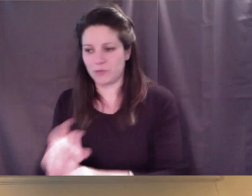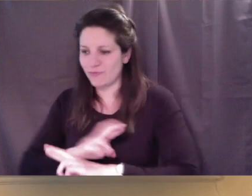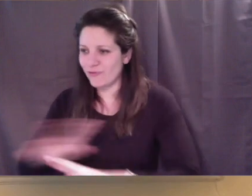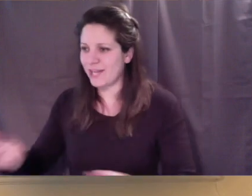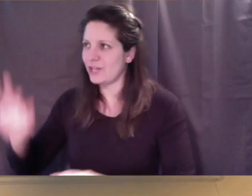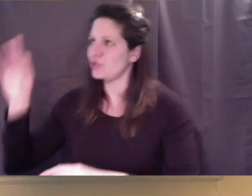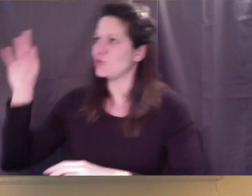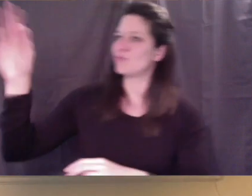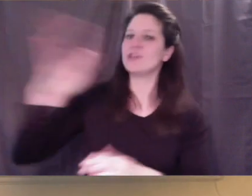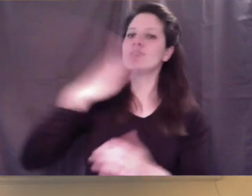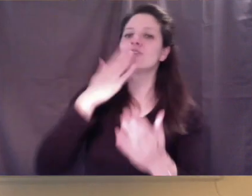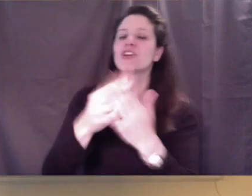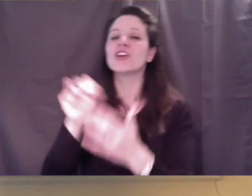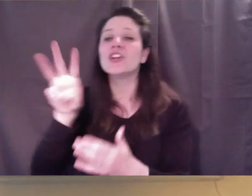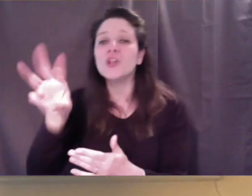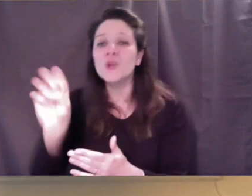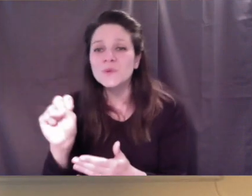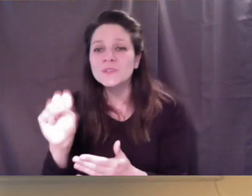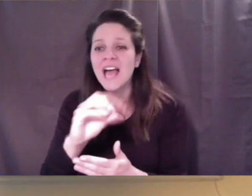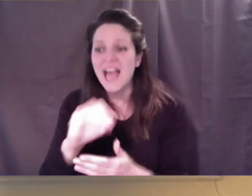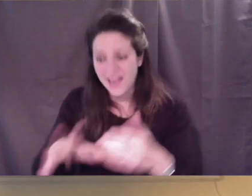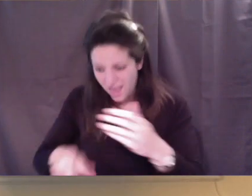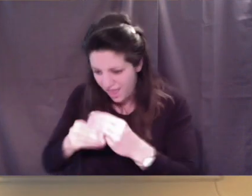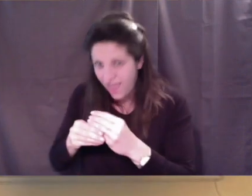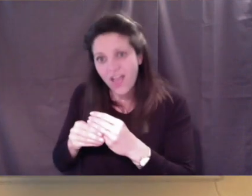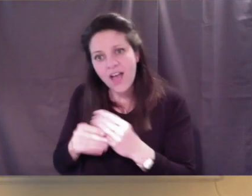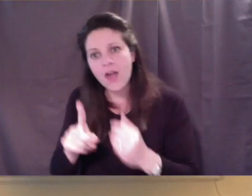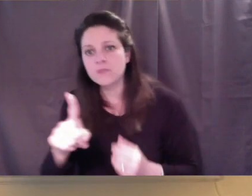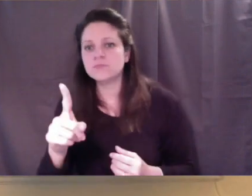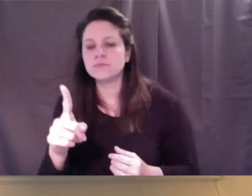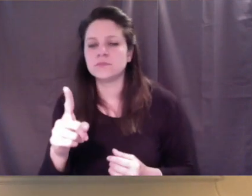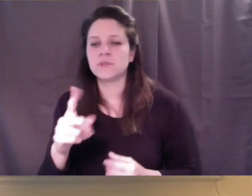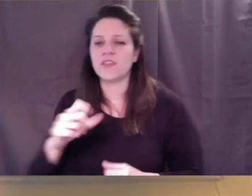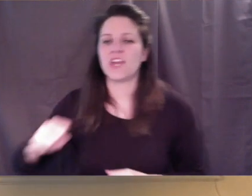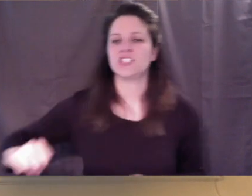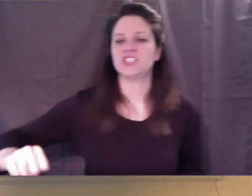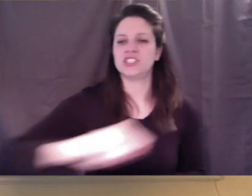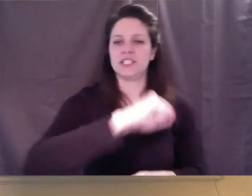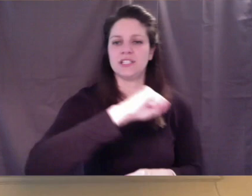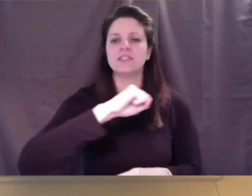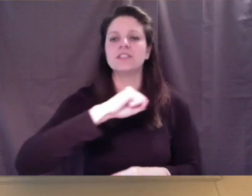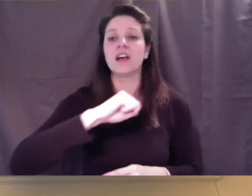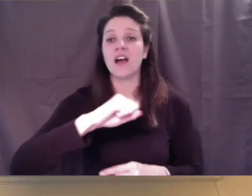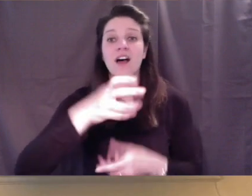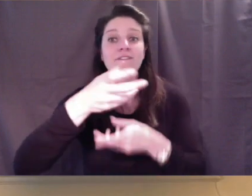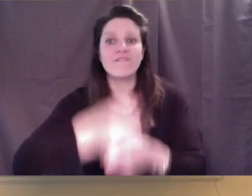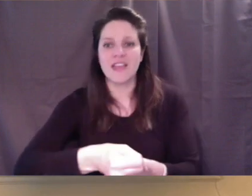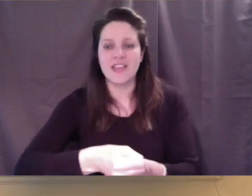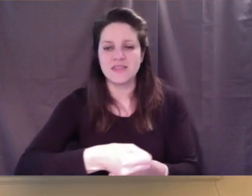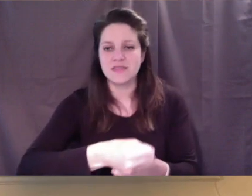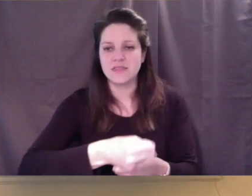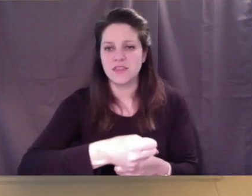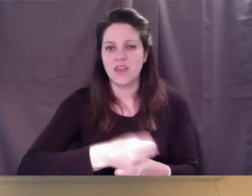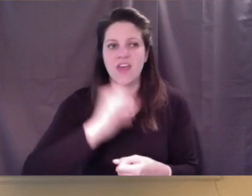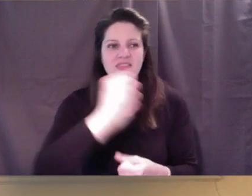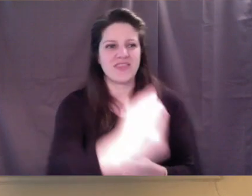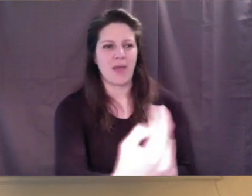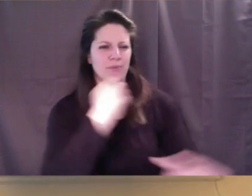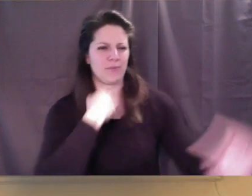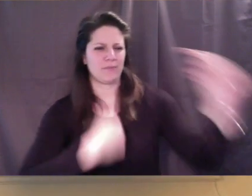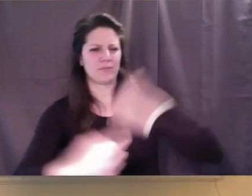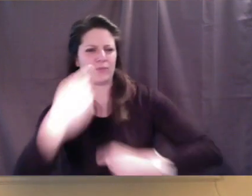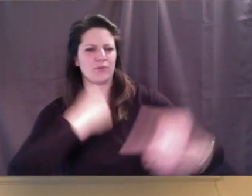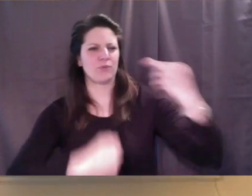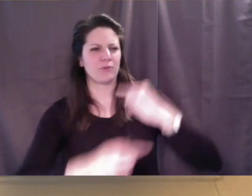on the readiness to preach the good news of the peace of God. And in addition to all of these, hold up the shield of faith